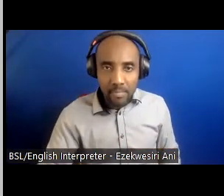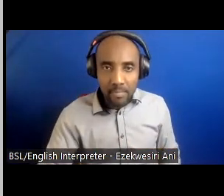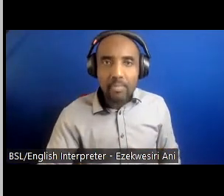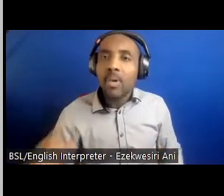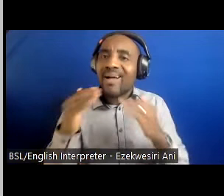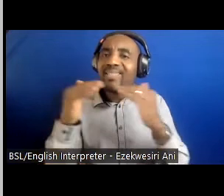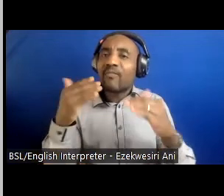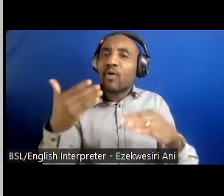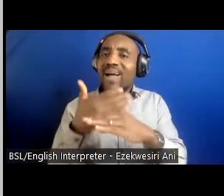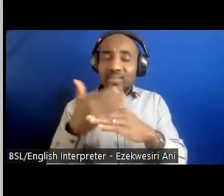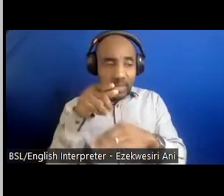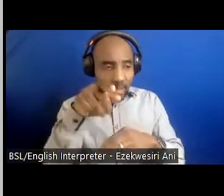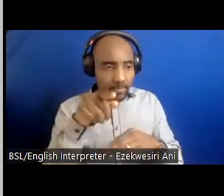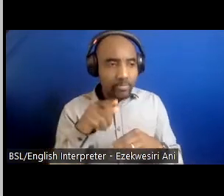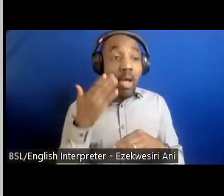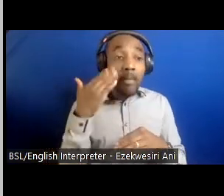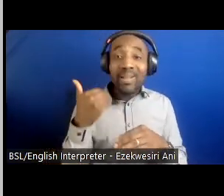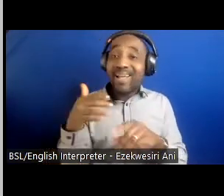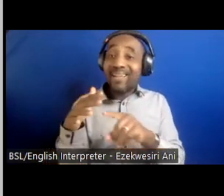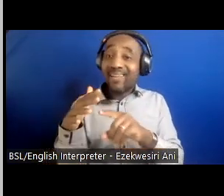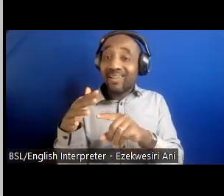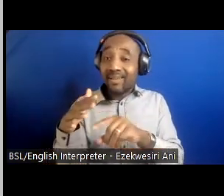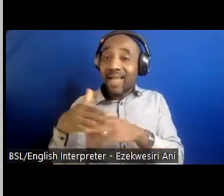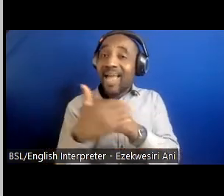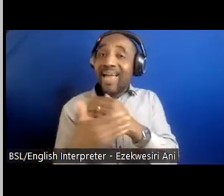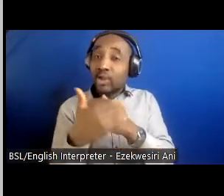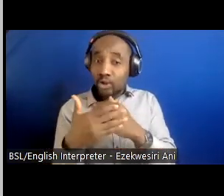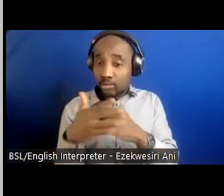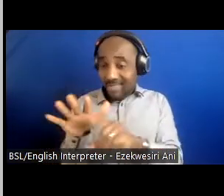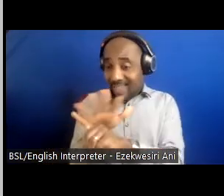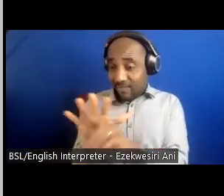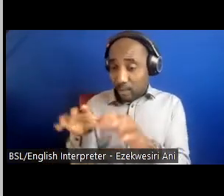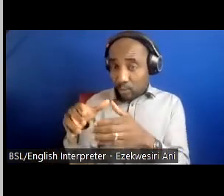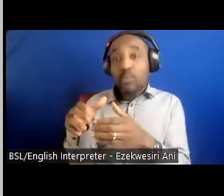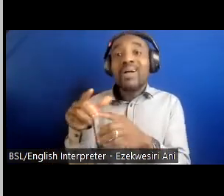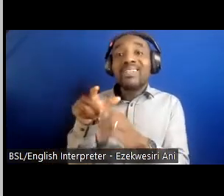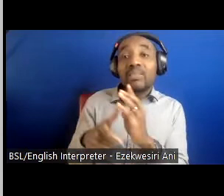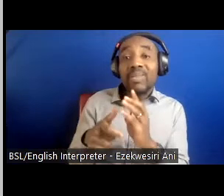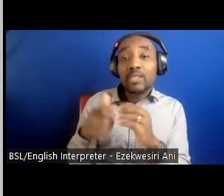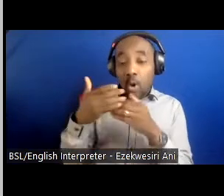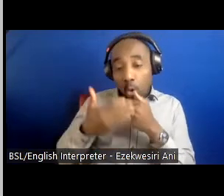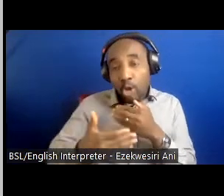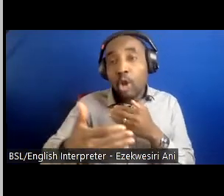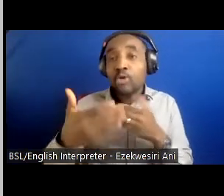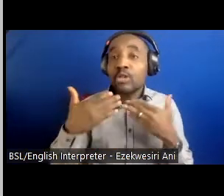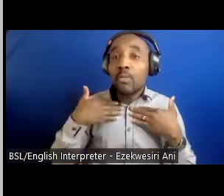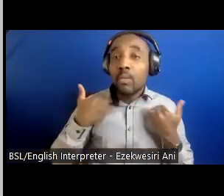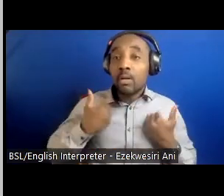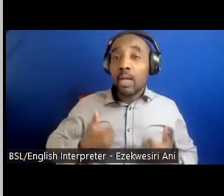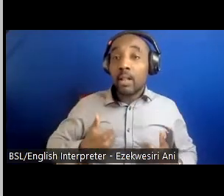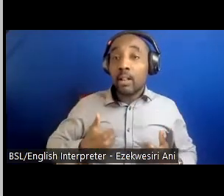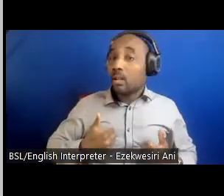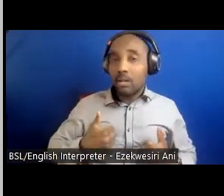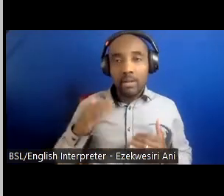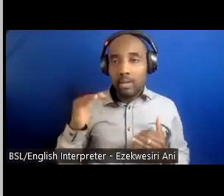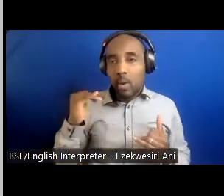People from Black and Asian ethnic groups who reported having a disability or long-term health condition were the least active